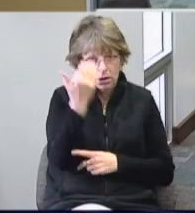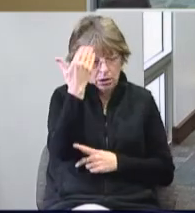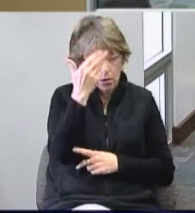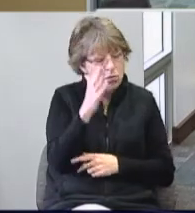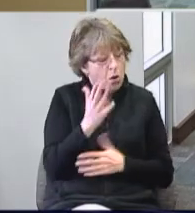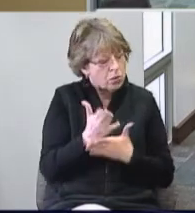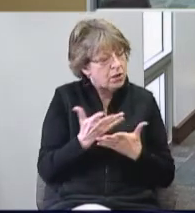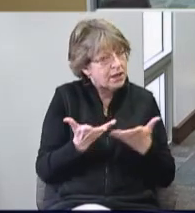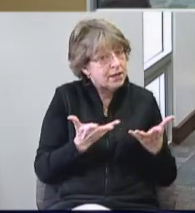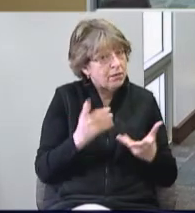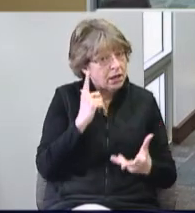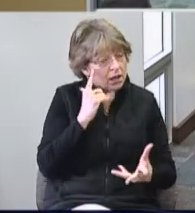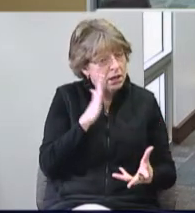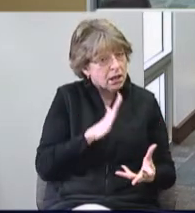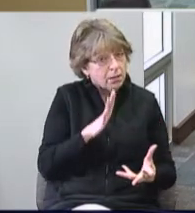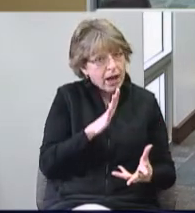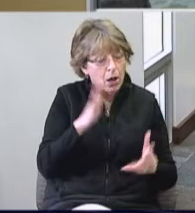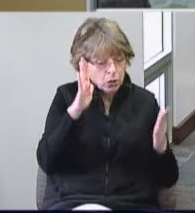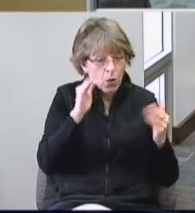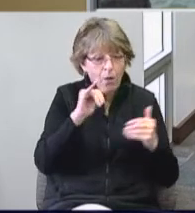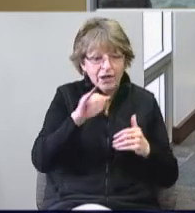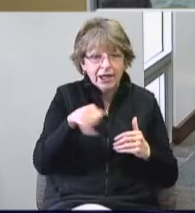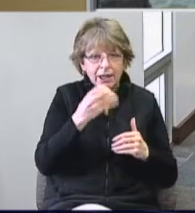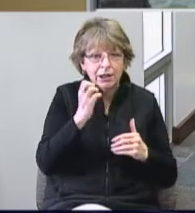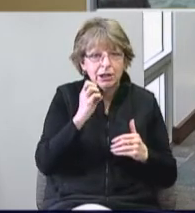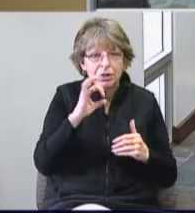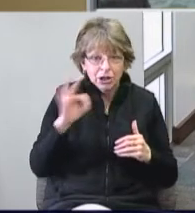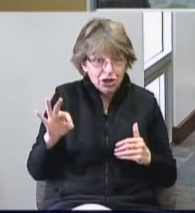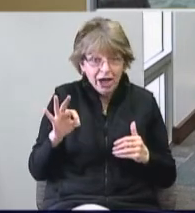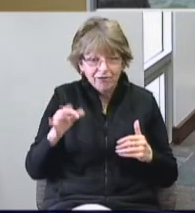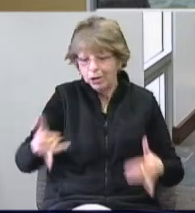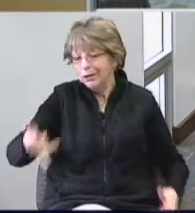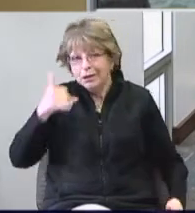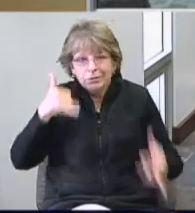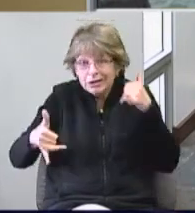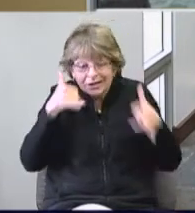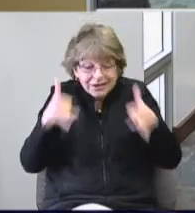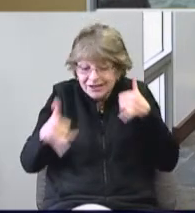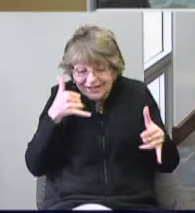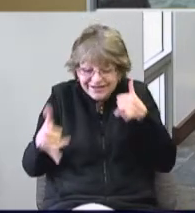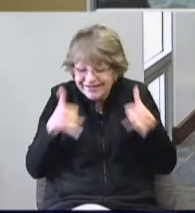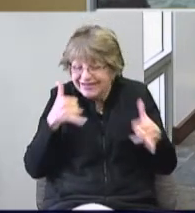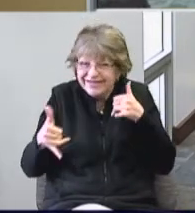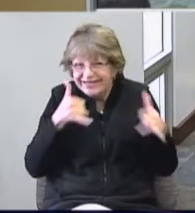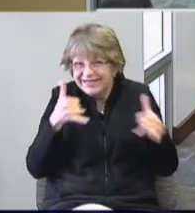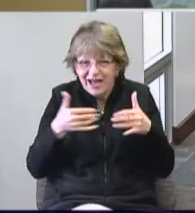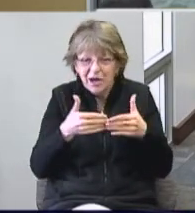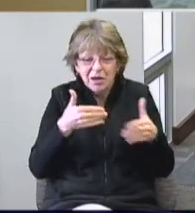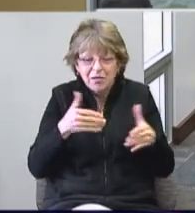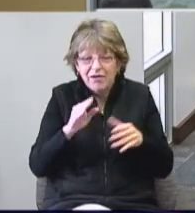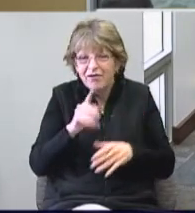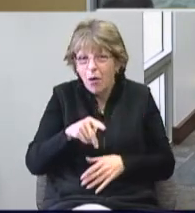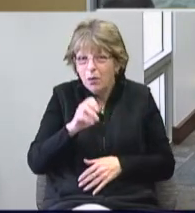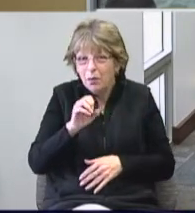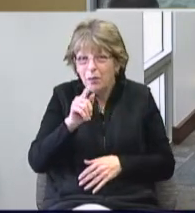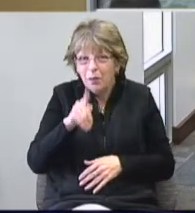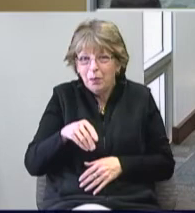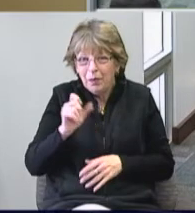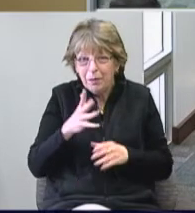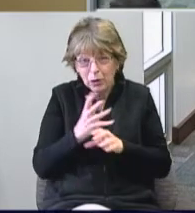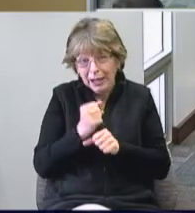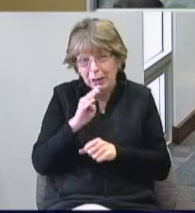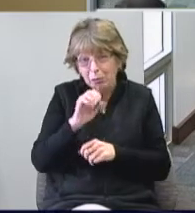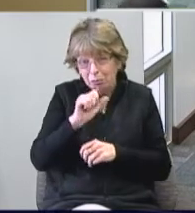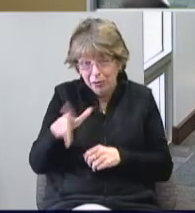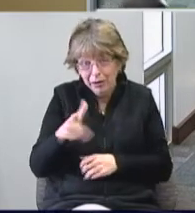be, hopefully Jeff will be deluged with calls before people get their bill and go, ooh, what's this? And they call it mad, Yeah.